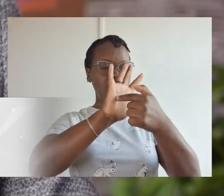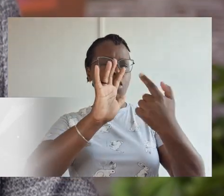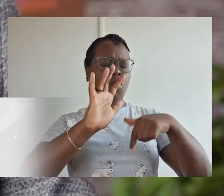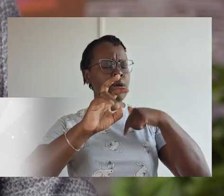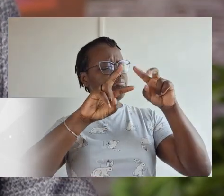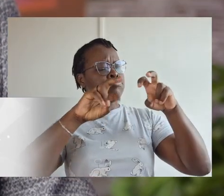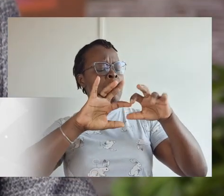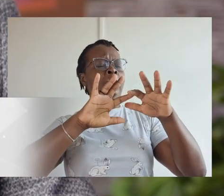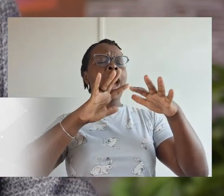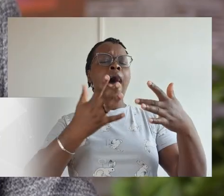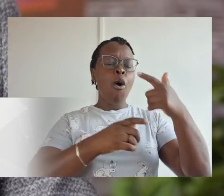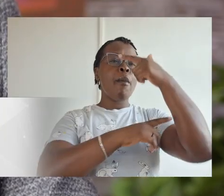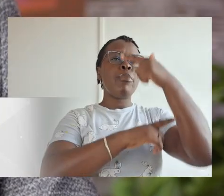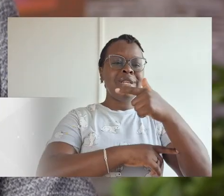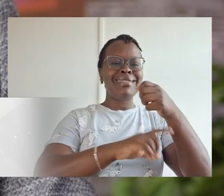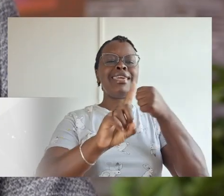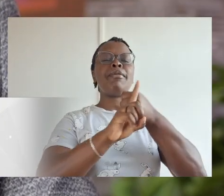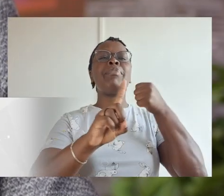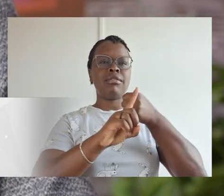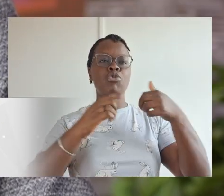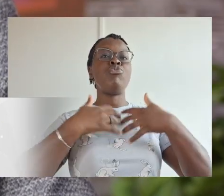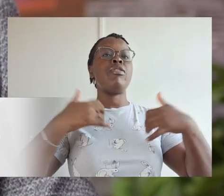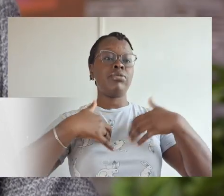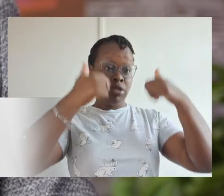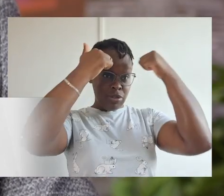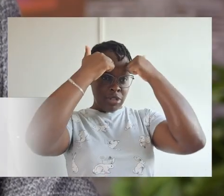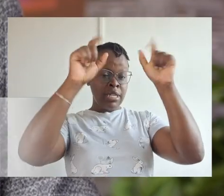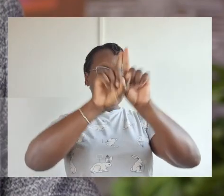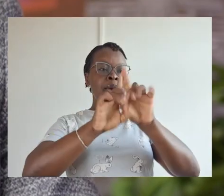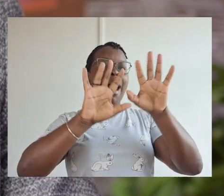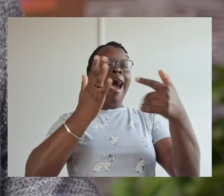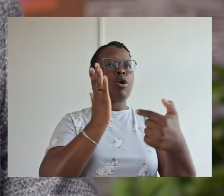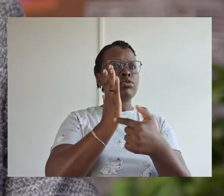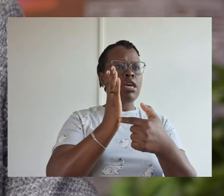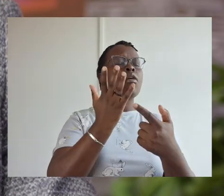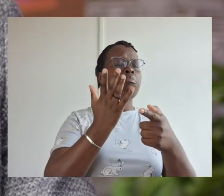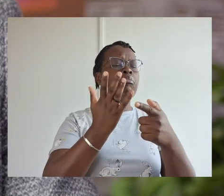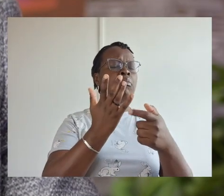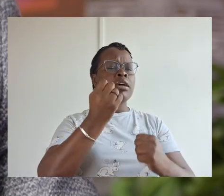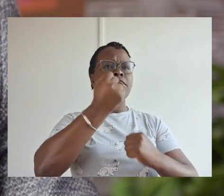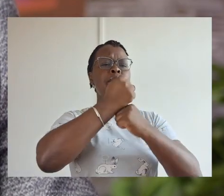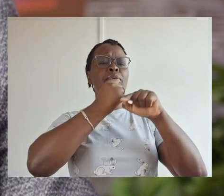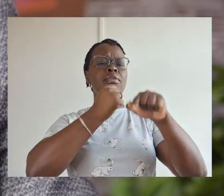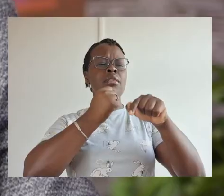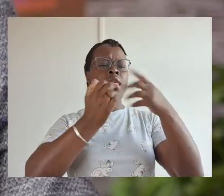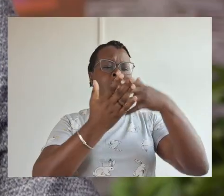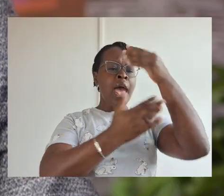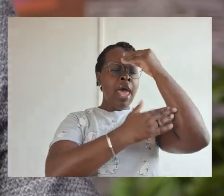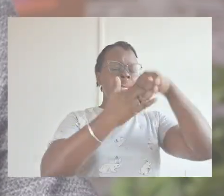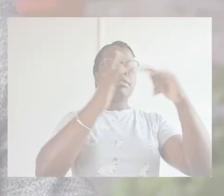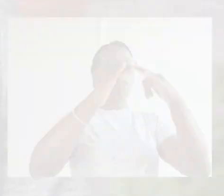episode, we unpack how policy shapes the education system for refugees and how EdTech is stepping in to support learning in camps